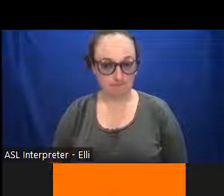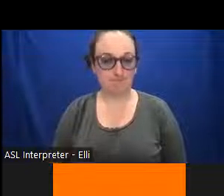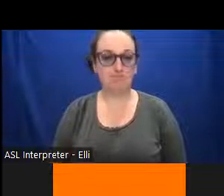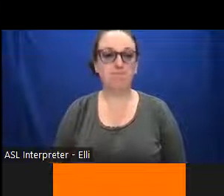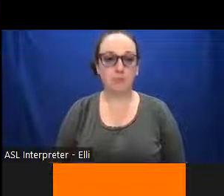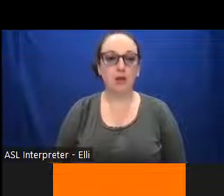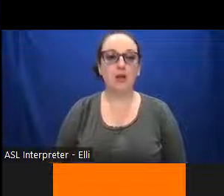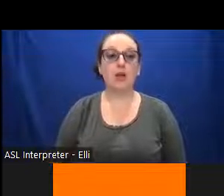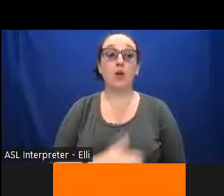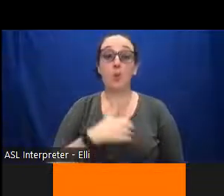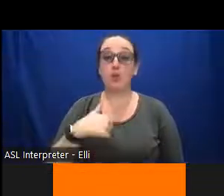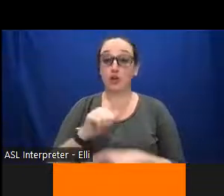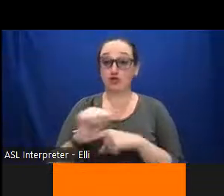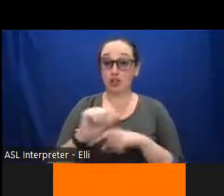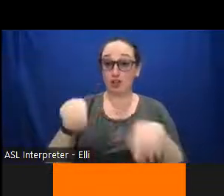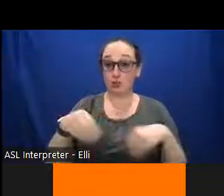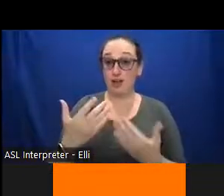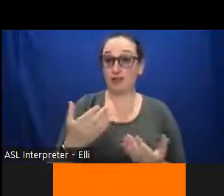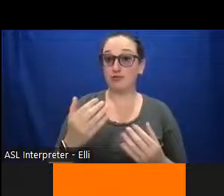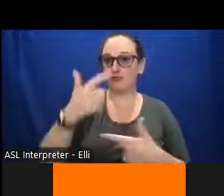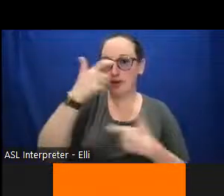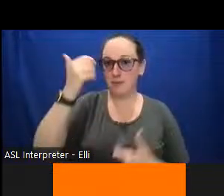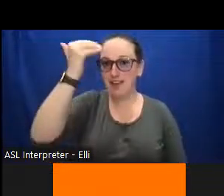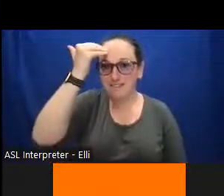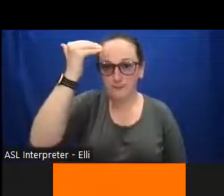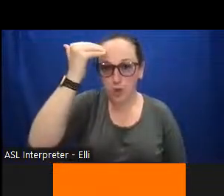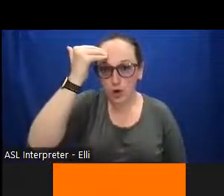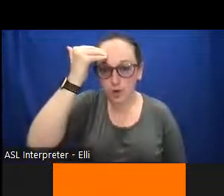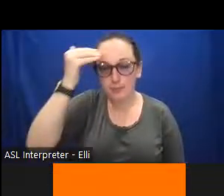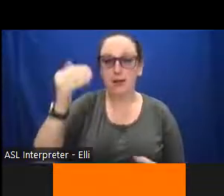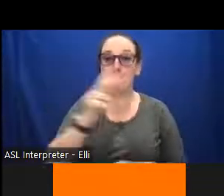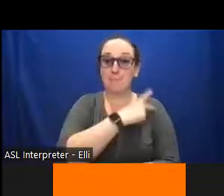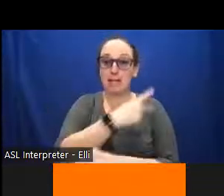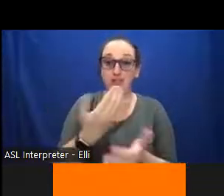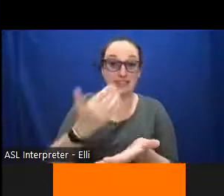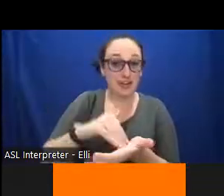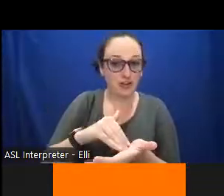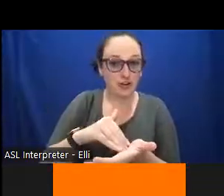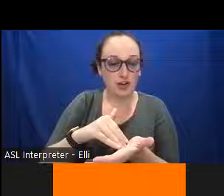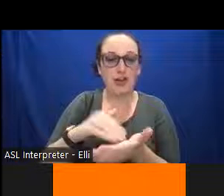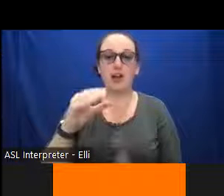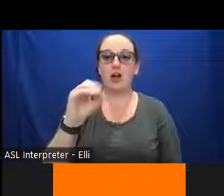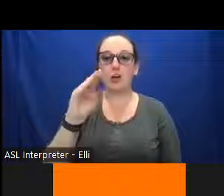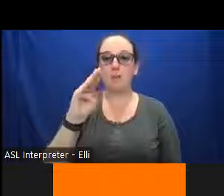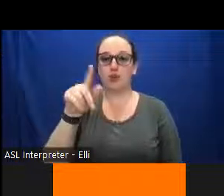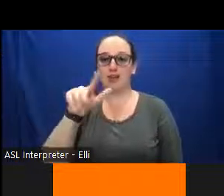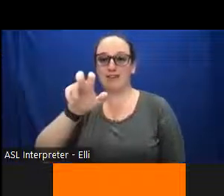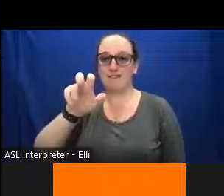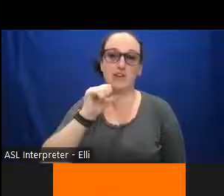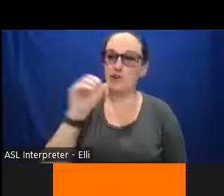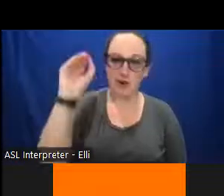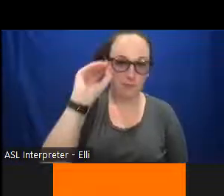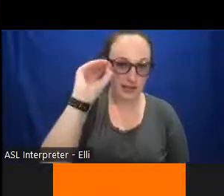We are trained in providing trauma-informed, patient-centered, objective care. And this is really